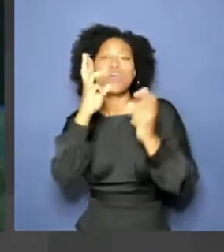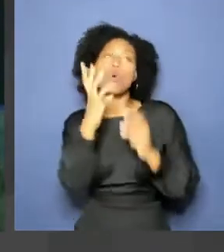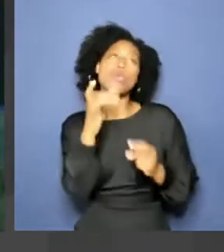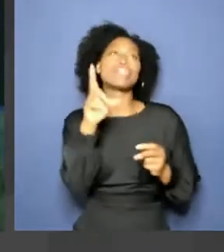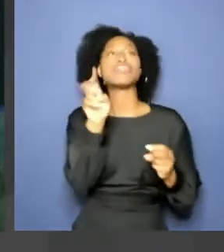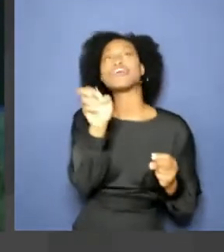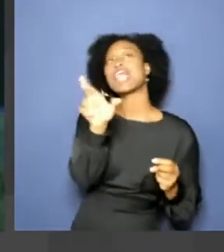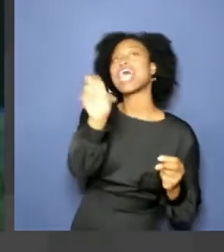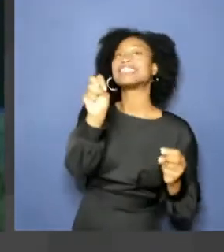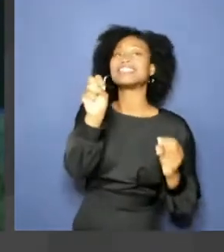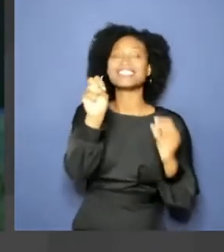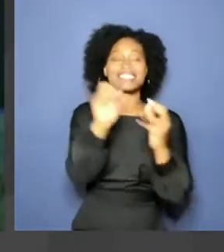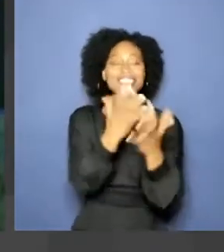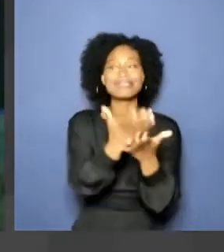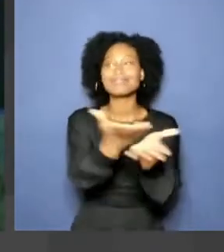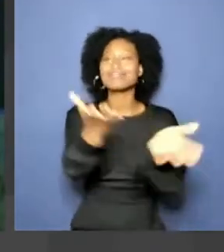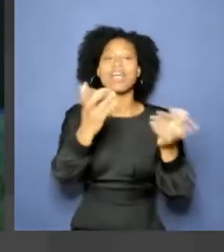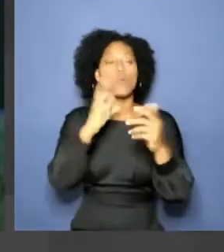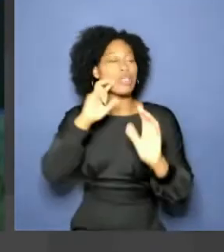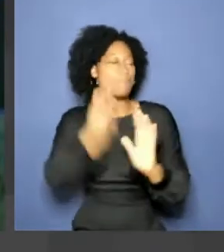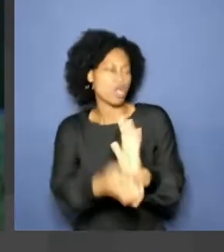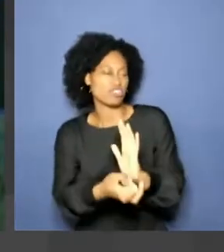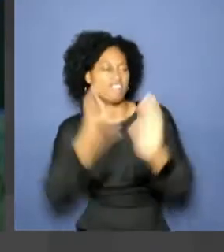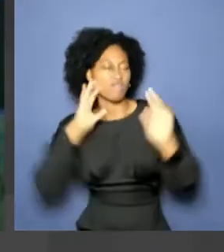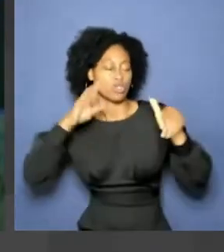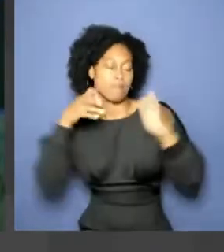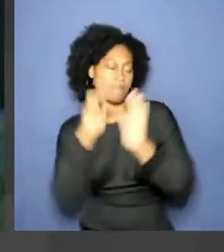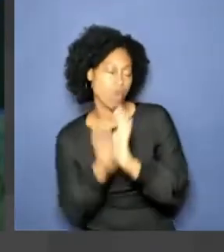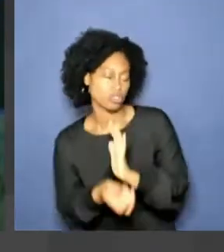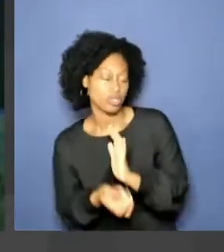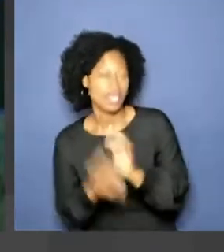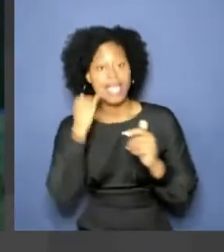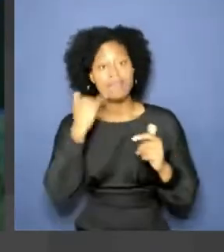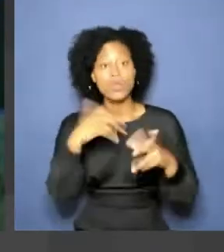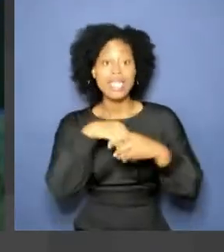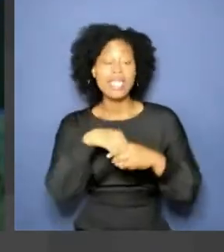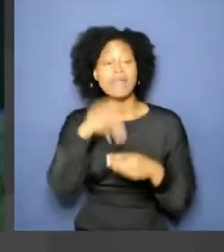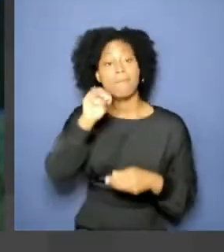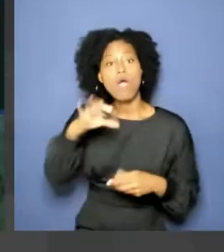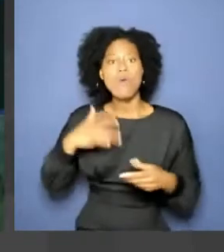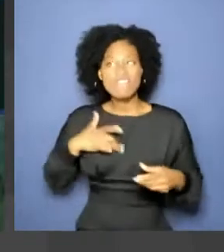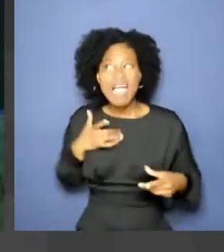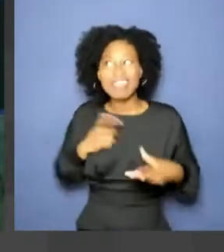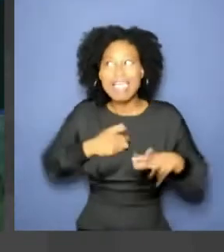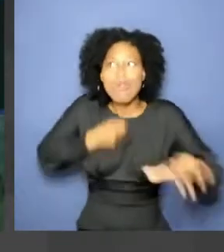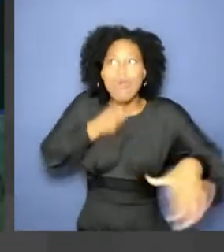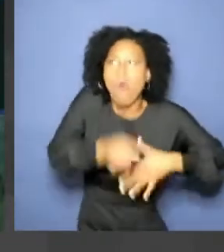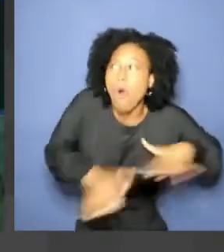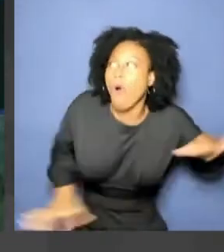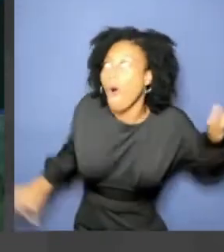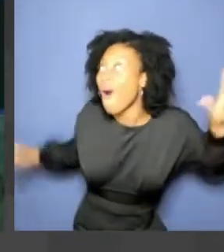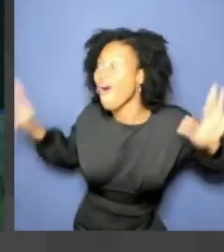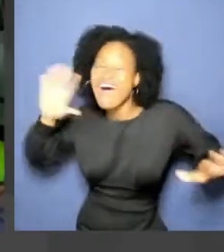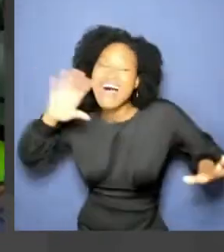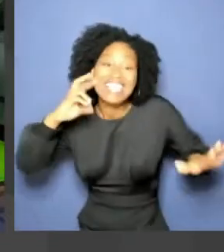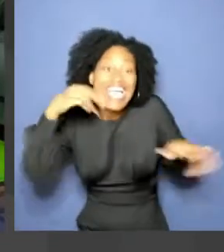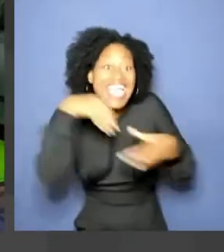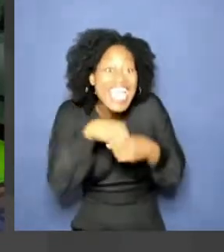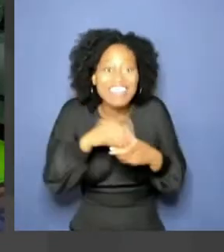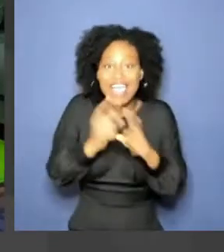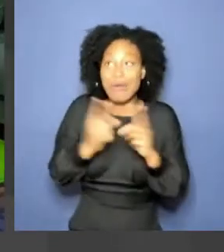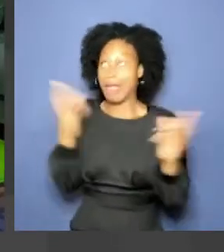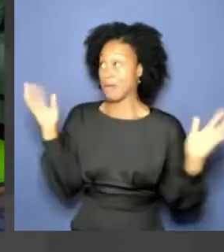to focus on is immersion. So when you play Minecraft, we really want you to feel that you're inside the Minecraft world. Actually, like we are now. So